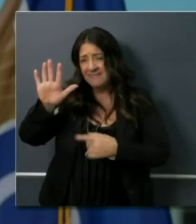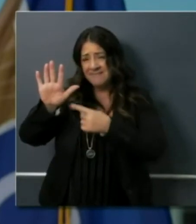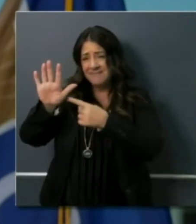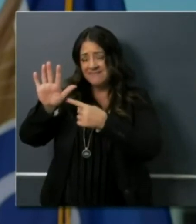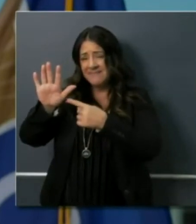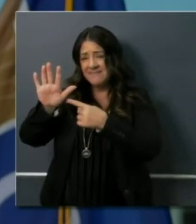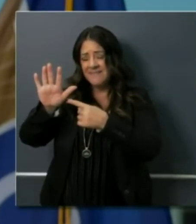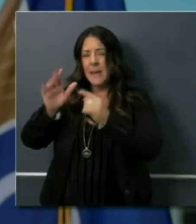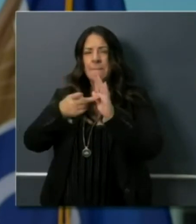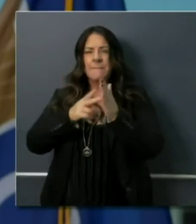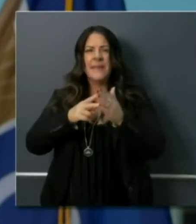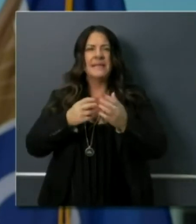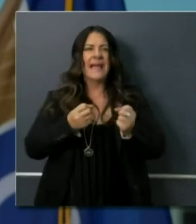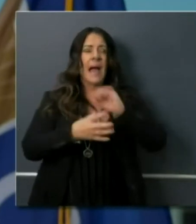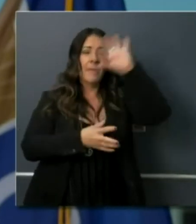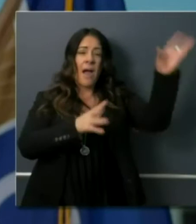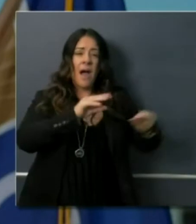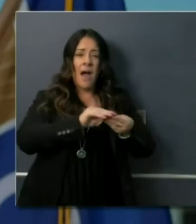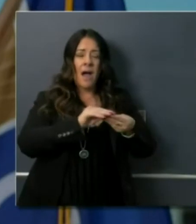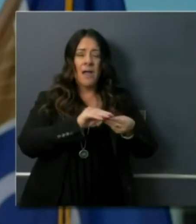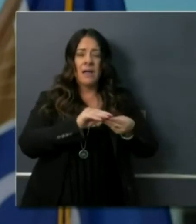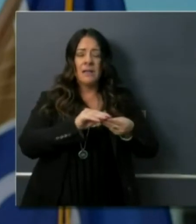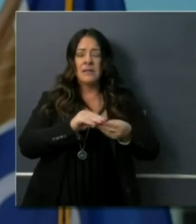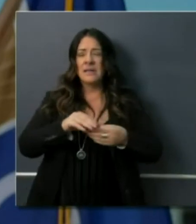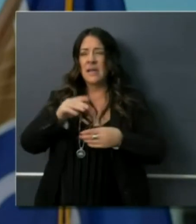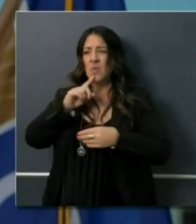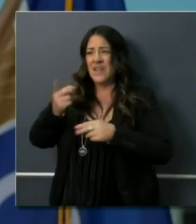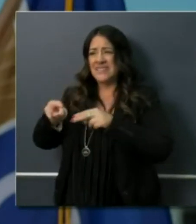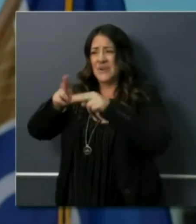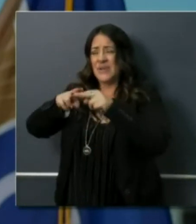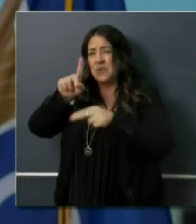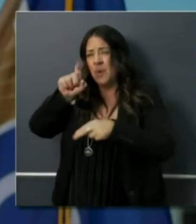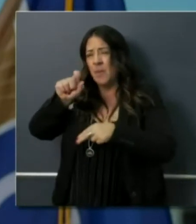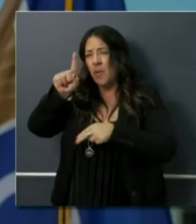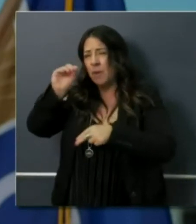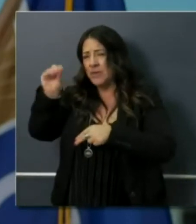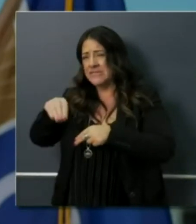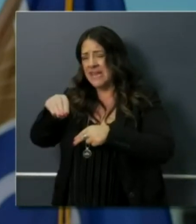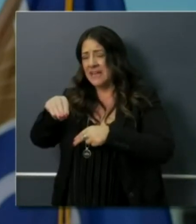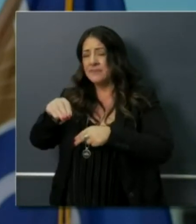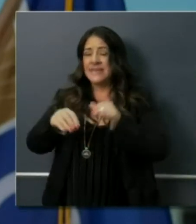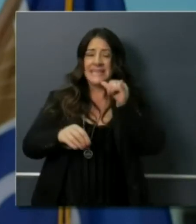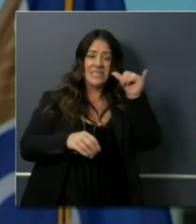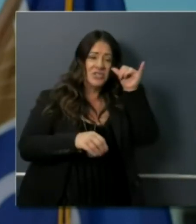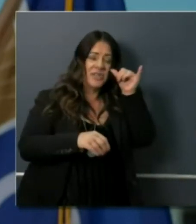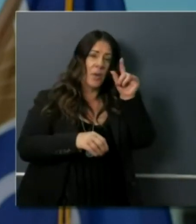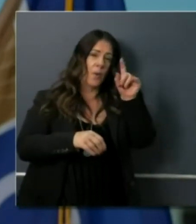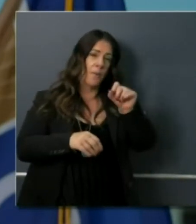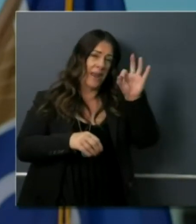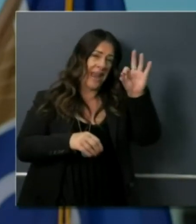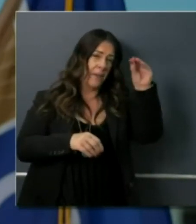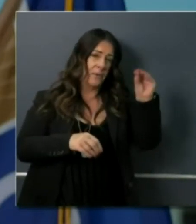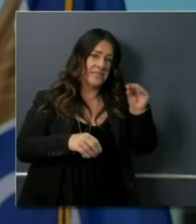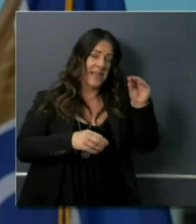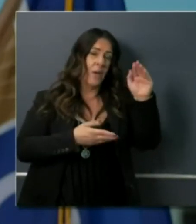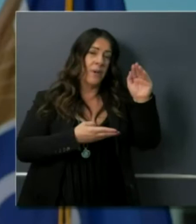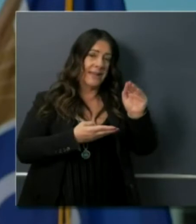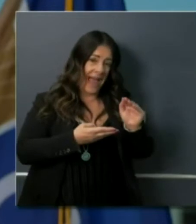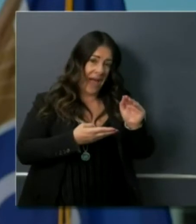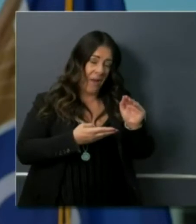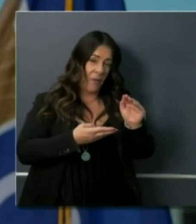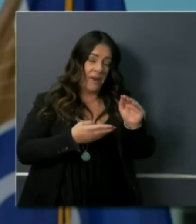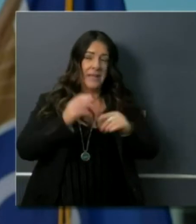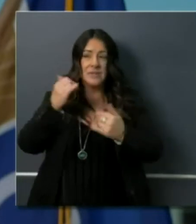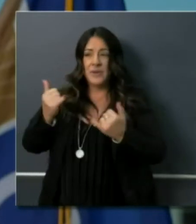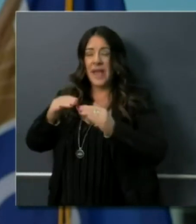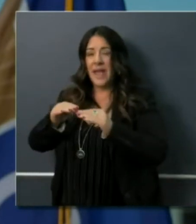represents a 1.1% increase from yesterday. Remember yesterday's decrease, 1.9%. This is a